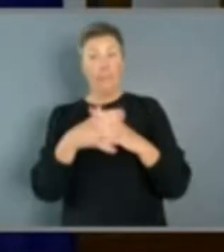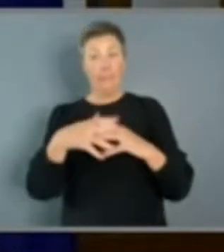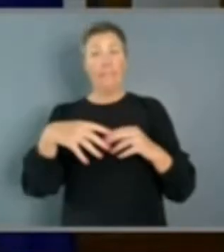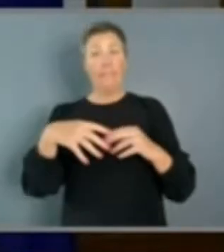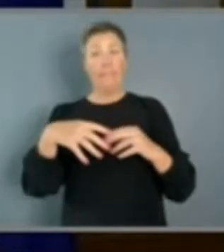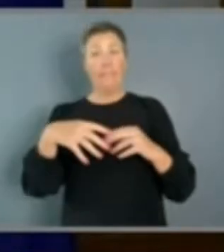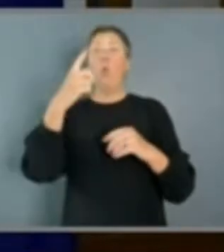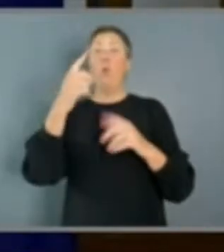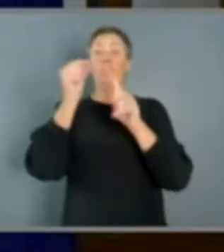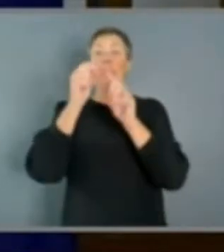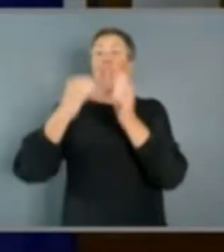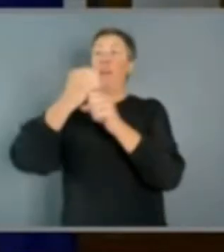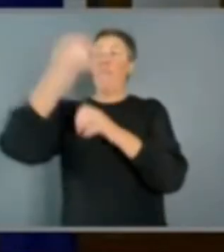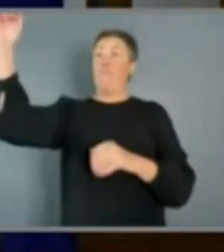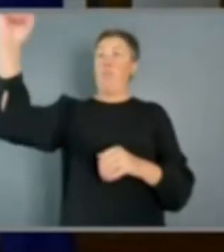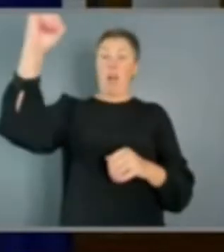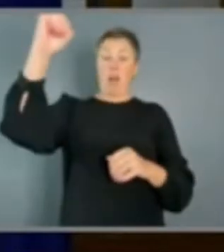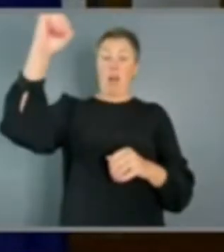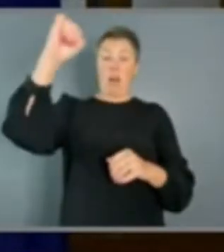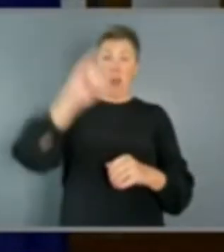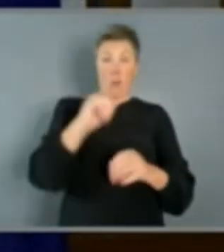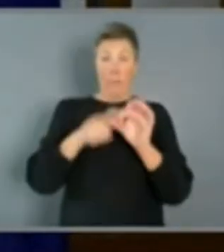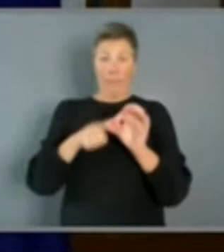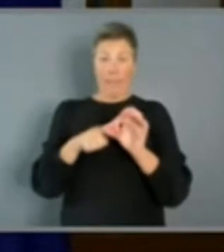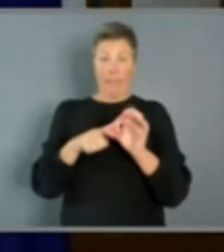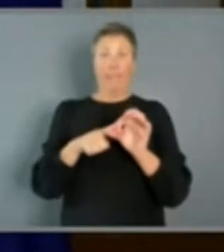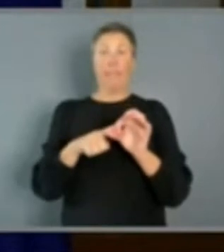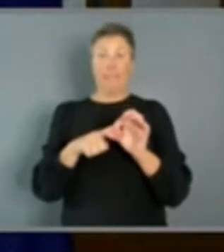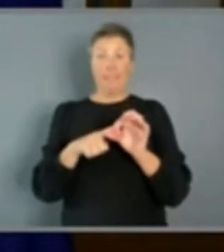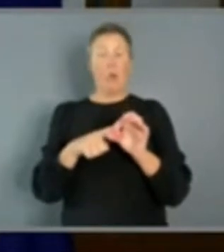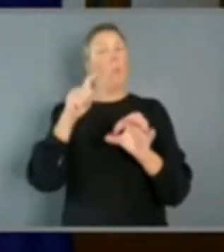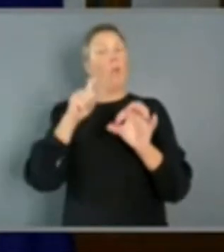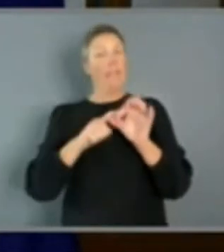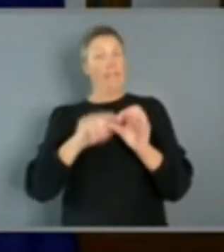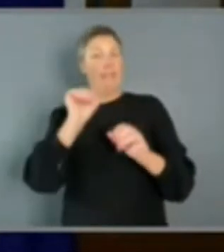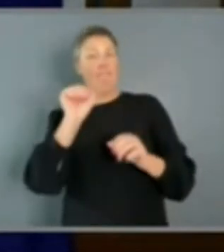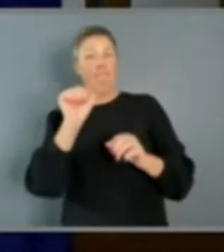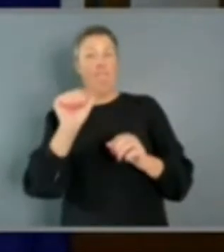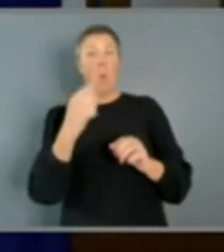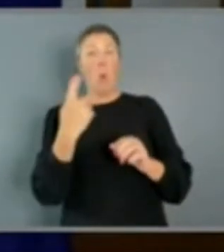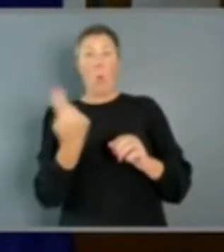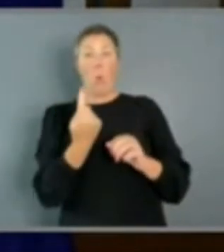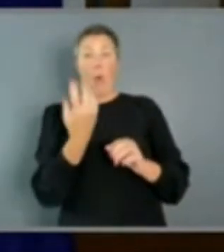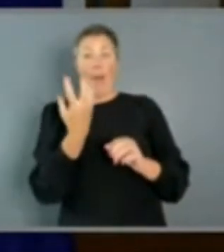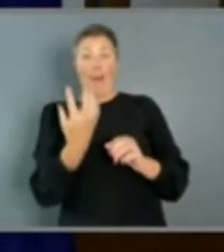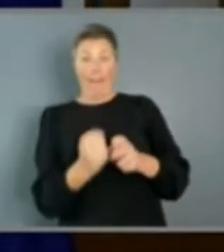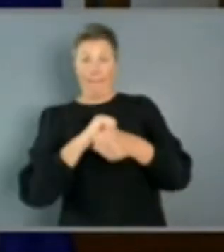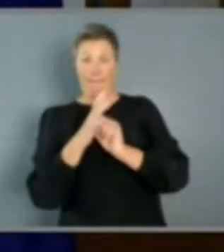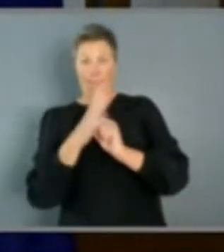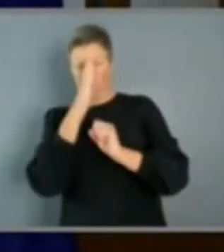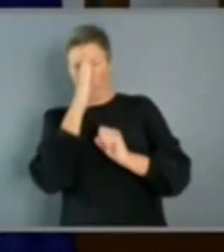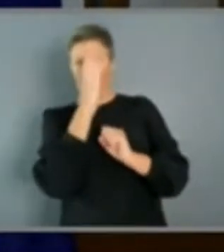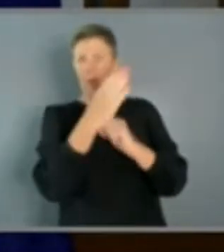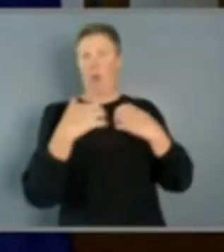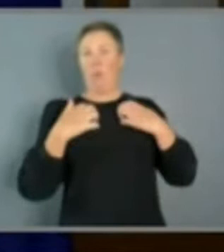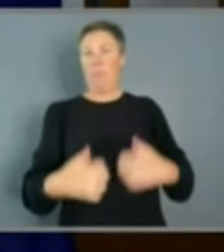PNG into Queensland. Now in Queensland they have a policy of putting all positive cases into hospital. They've doubled the number